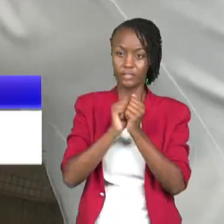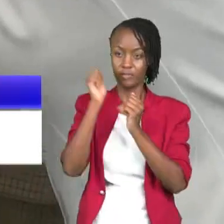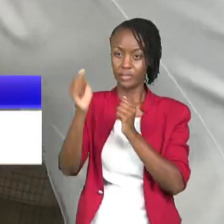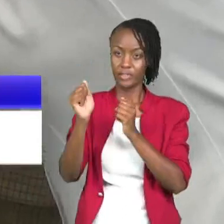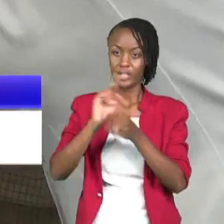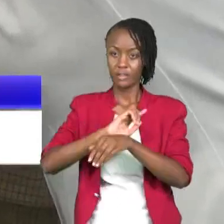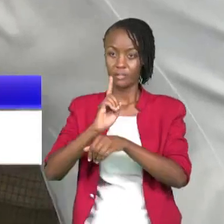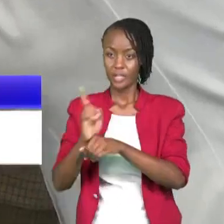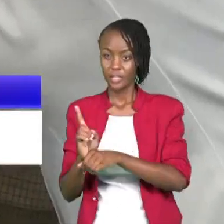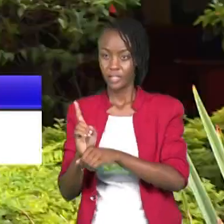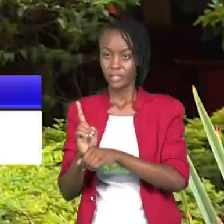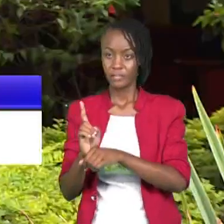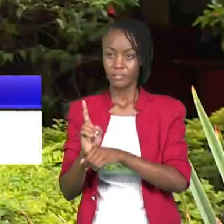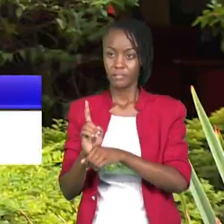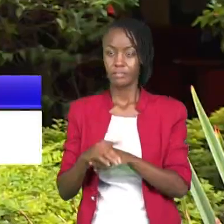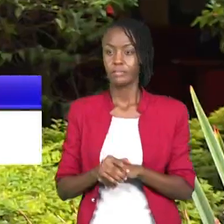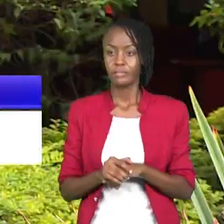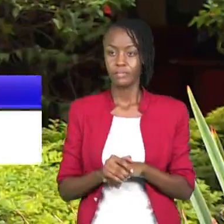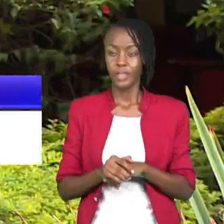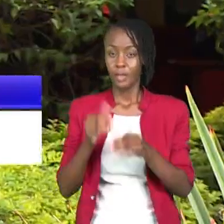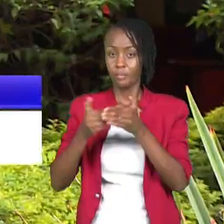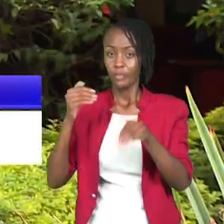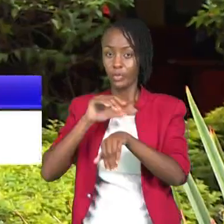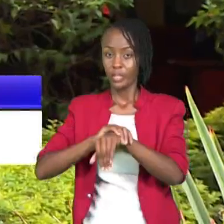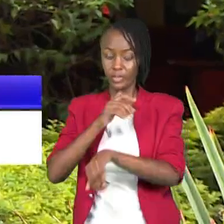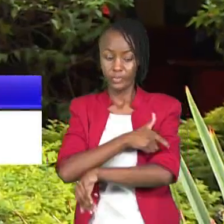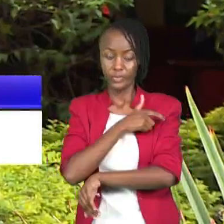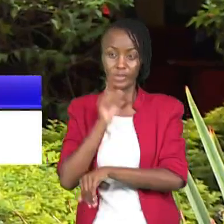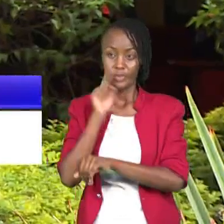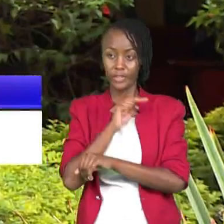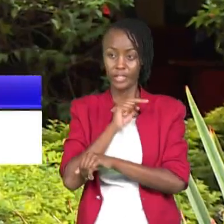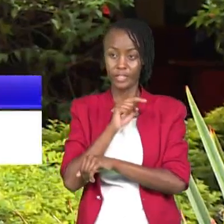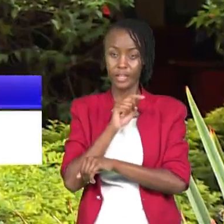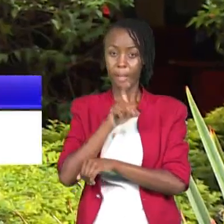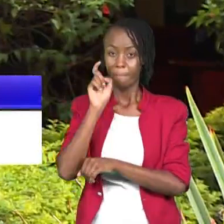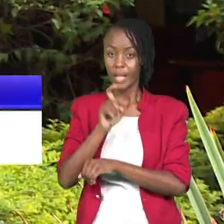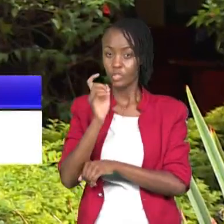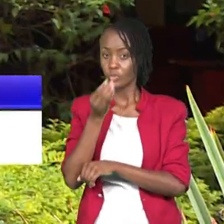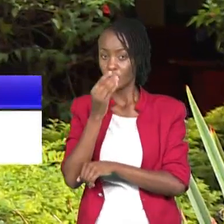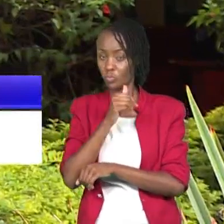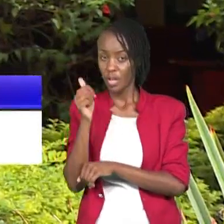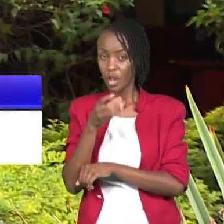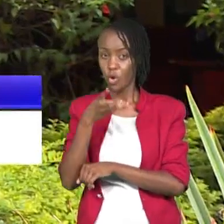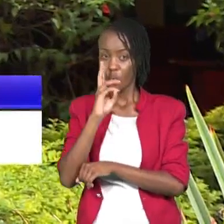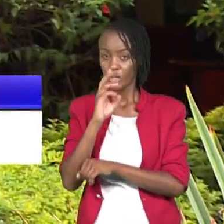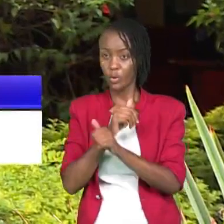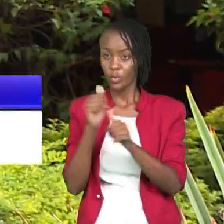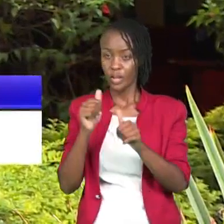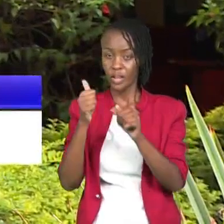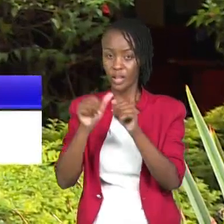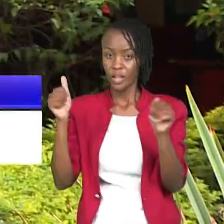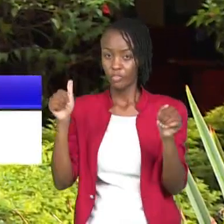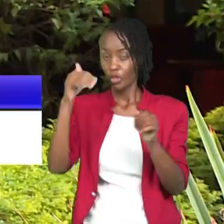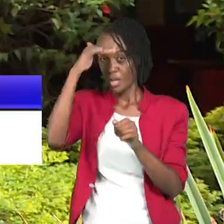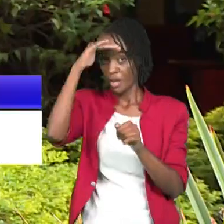bay before they go. Before getting the vaccine, ensure you eat well, you're well hydrated, avoid alcohol.